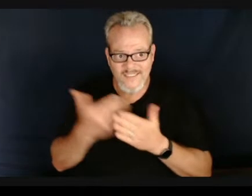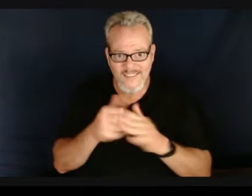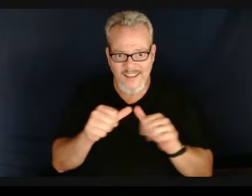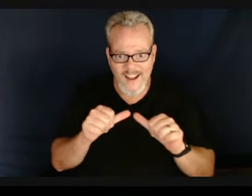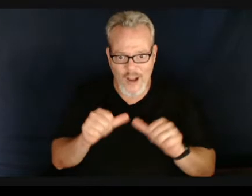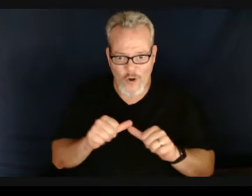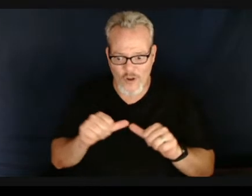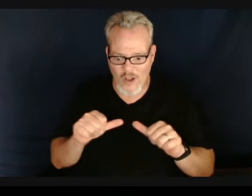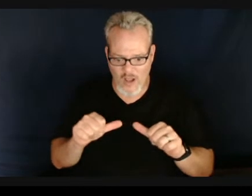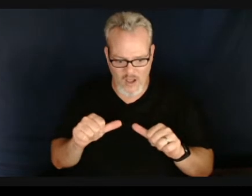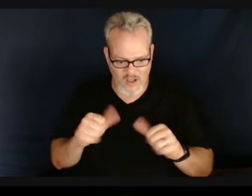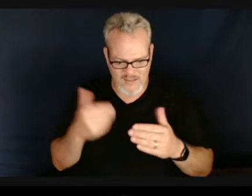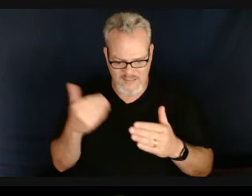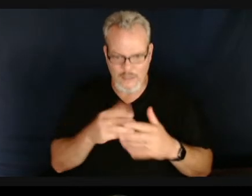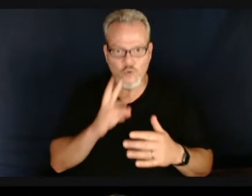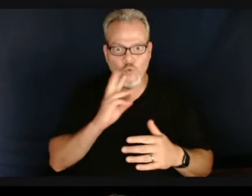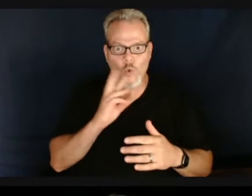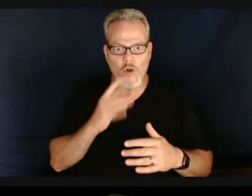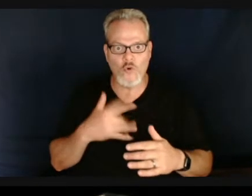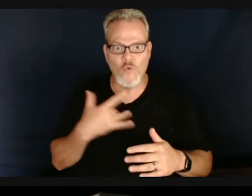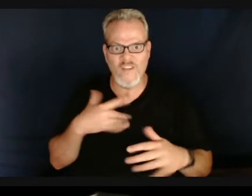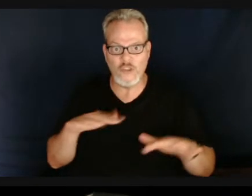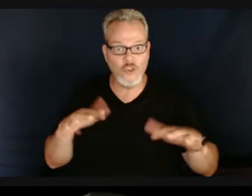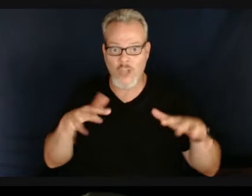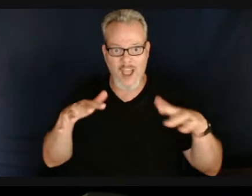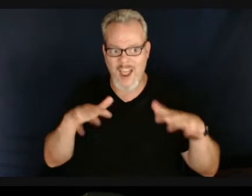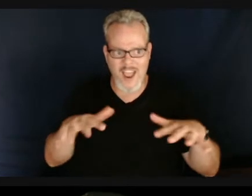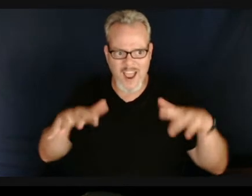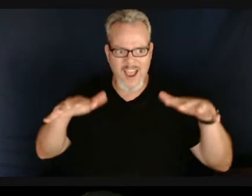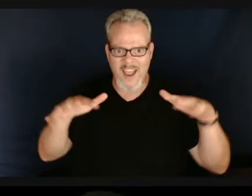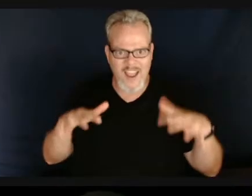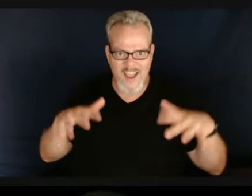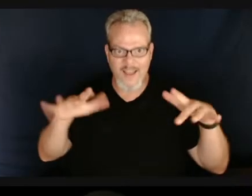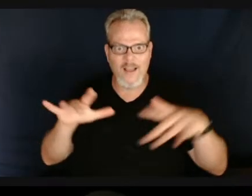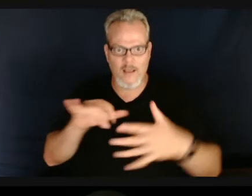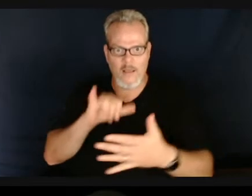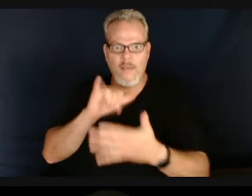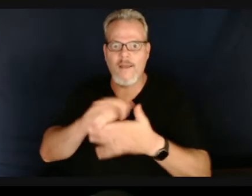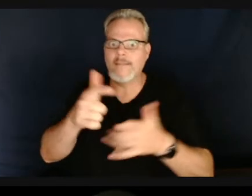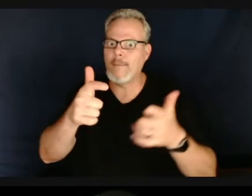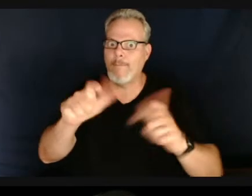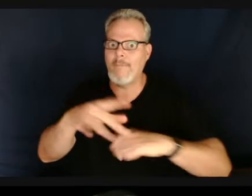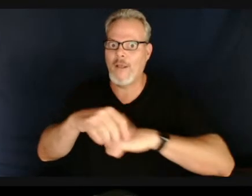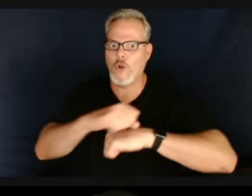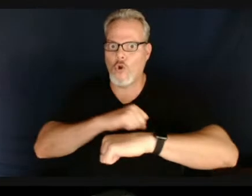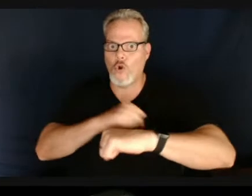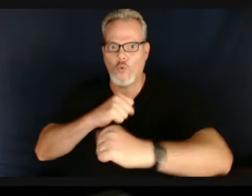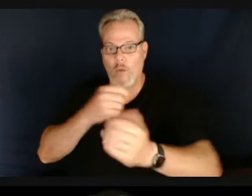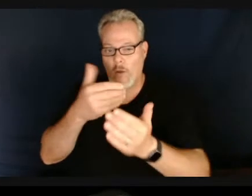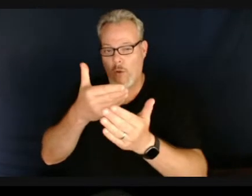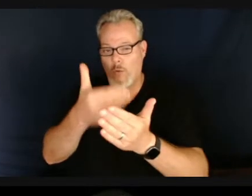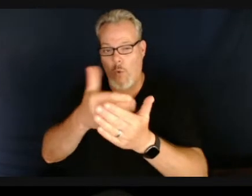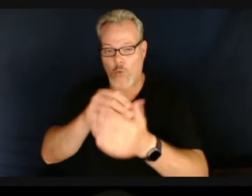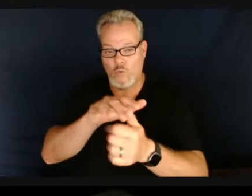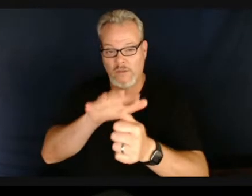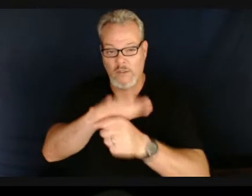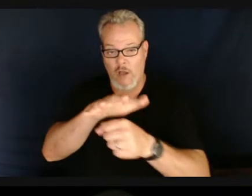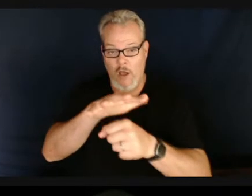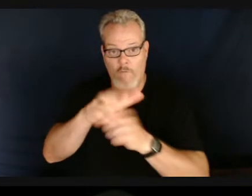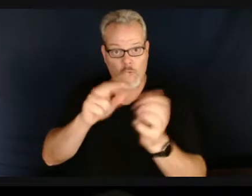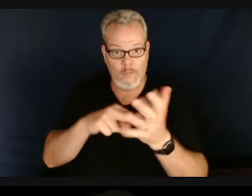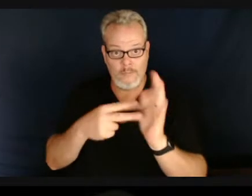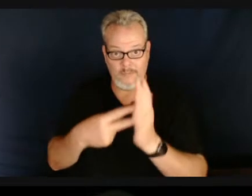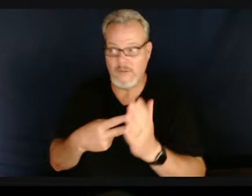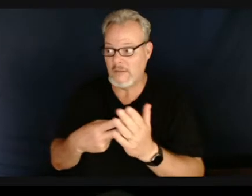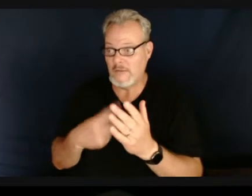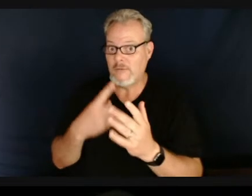ground shaking strongly enough that you might have trouble standing, that's a big enough earthquake close by enough that there could be a